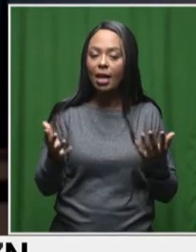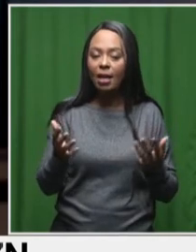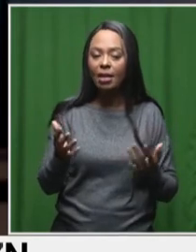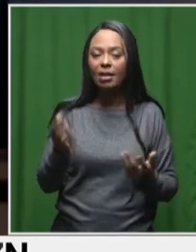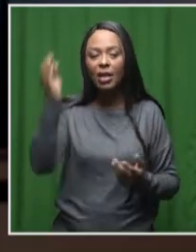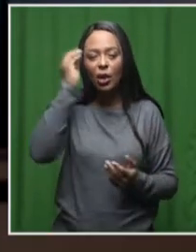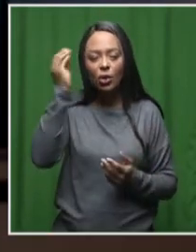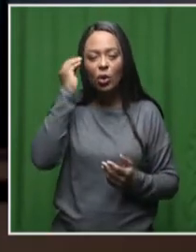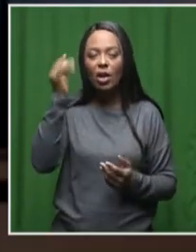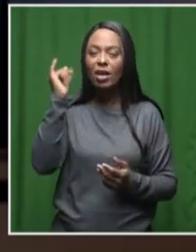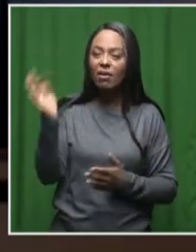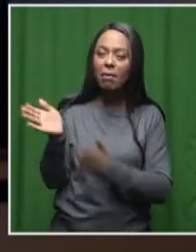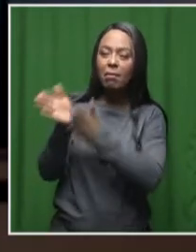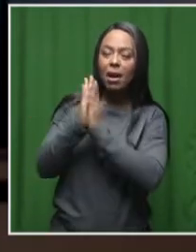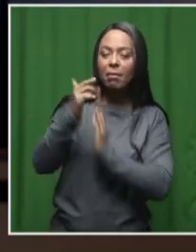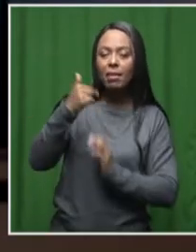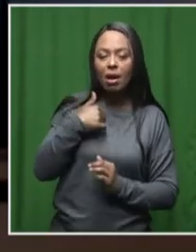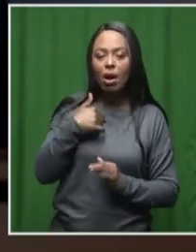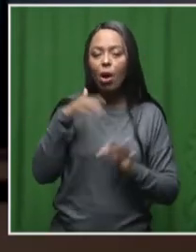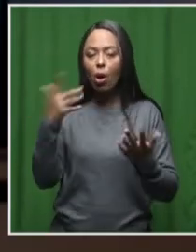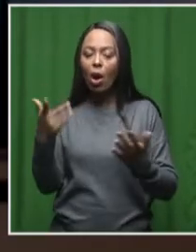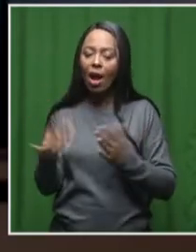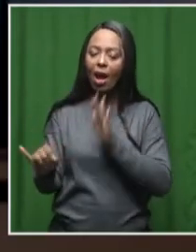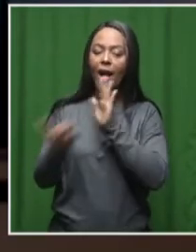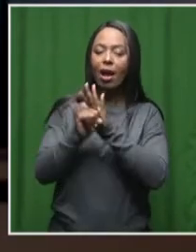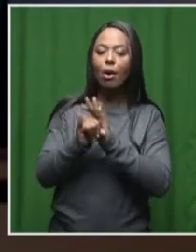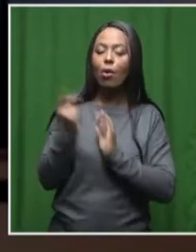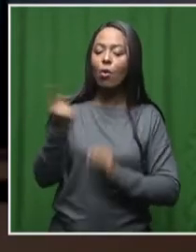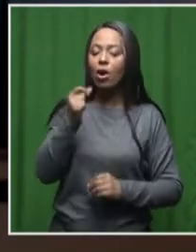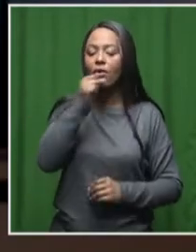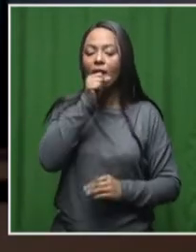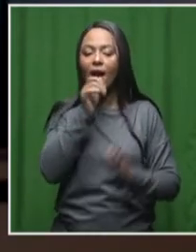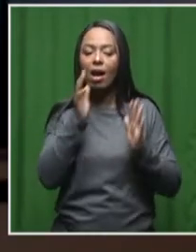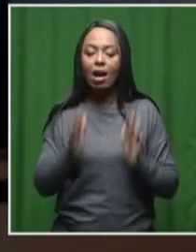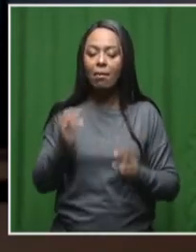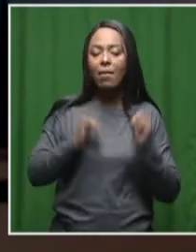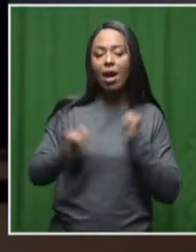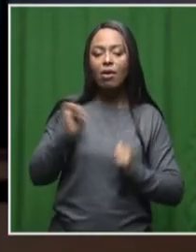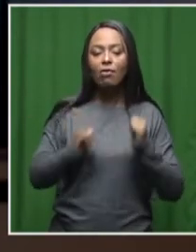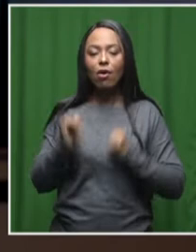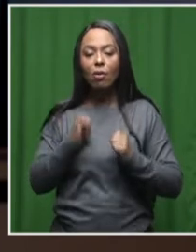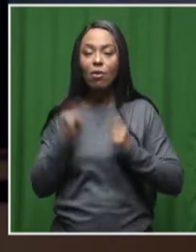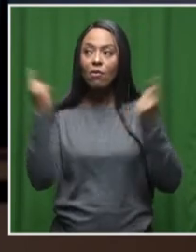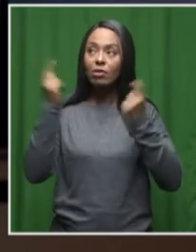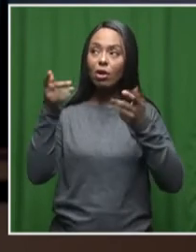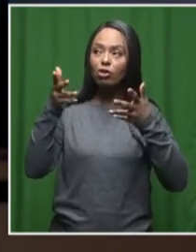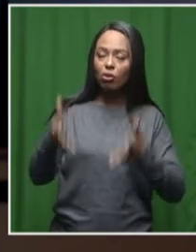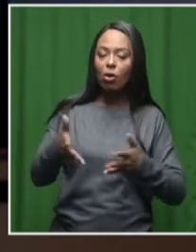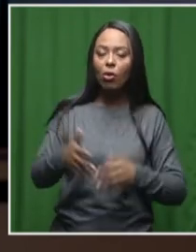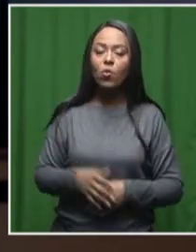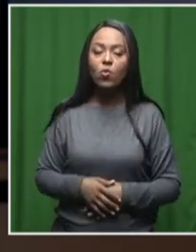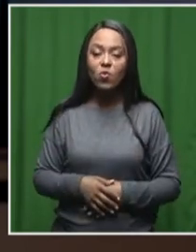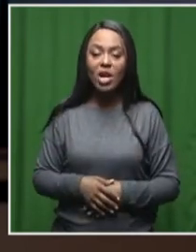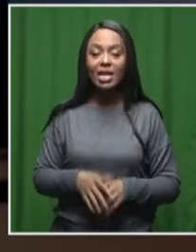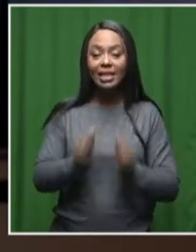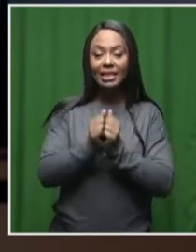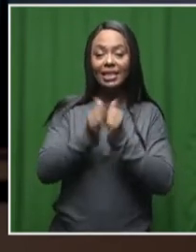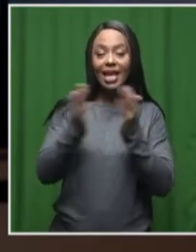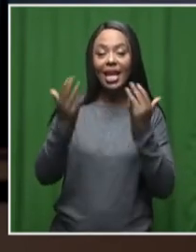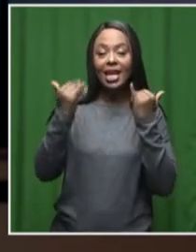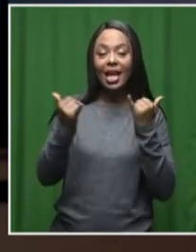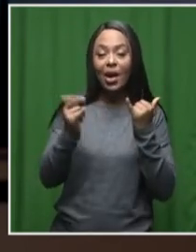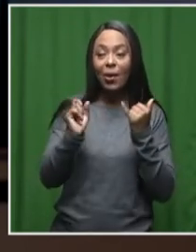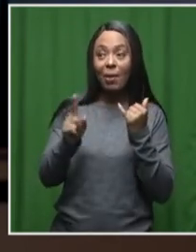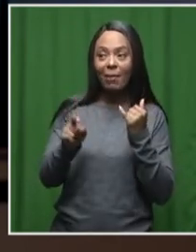I get requested or get identified as one of the artists to perform for a festival such as this, it starts on that very day. Yes. And